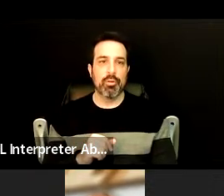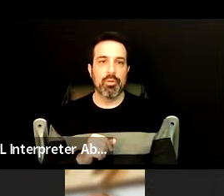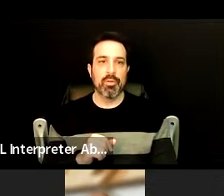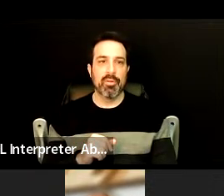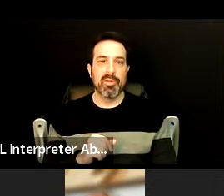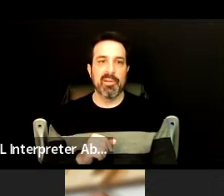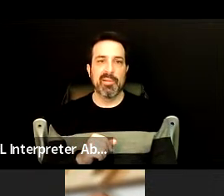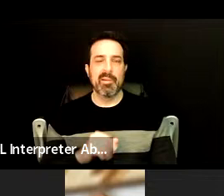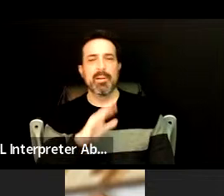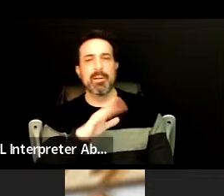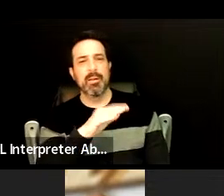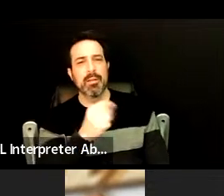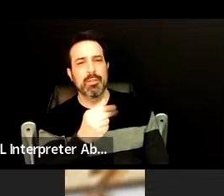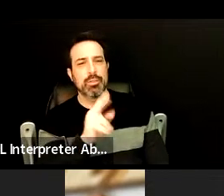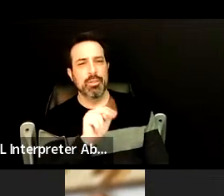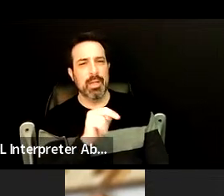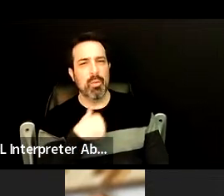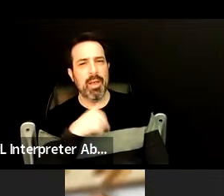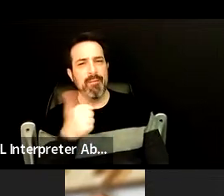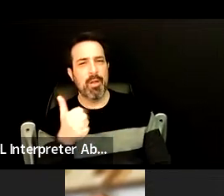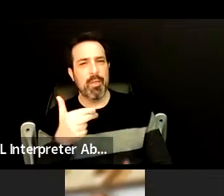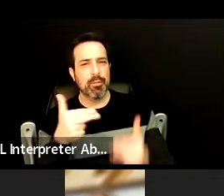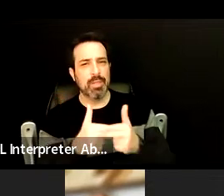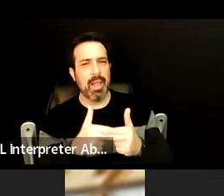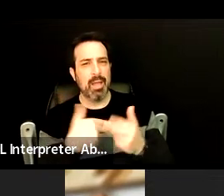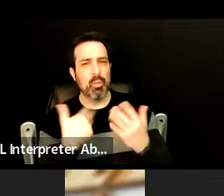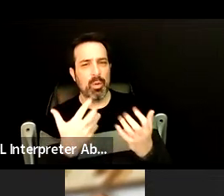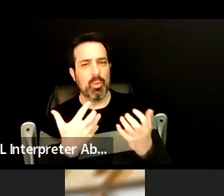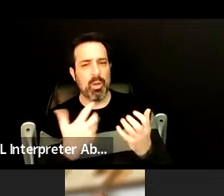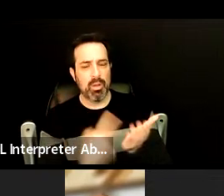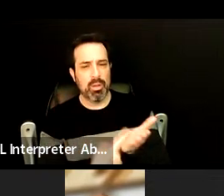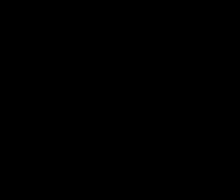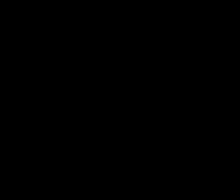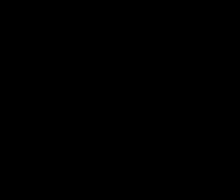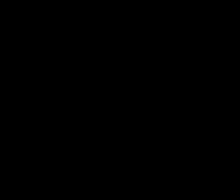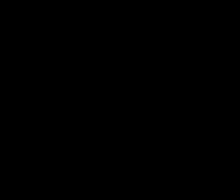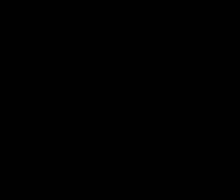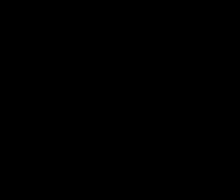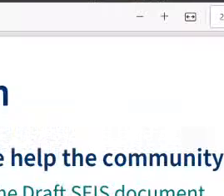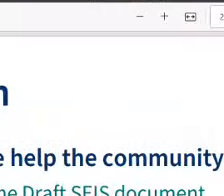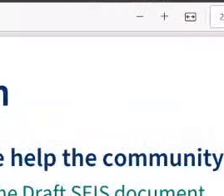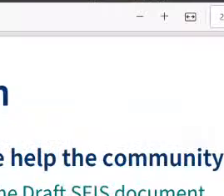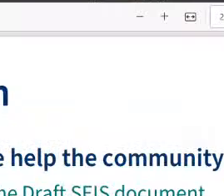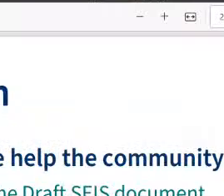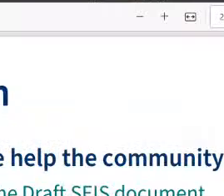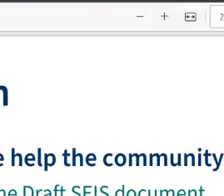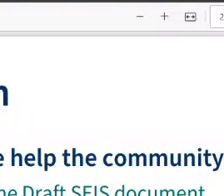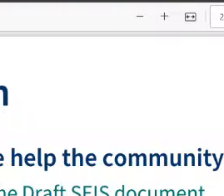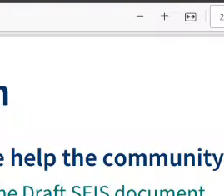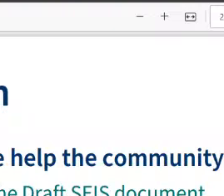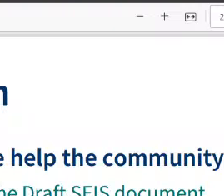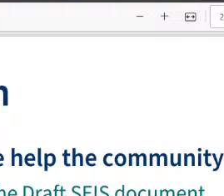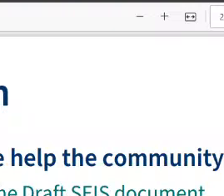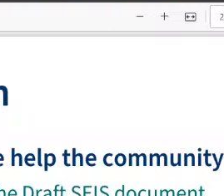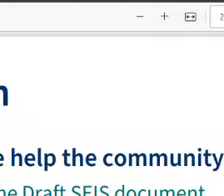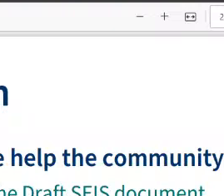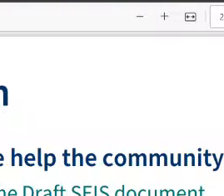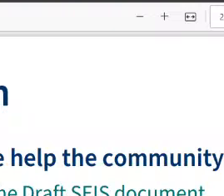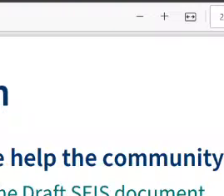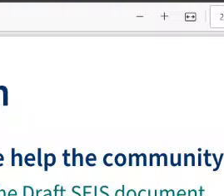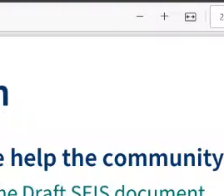think we do have another slide that we want to show that CBAG role with the final